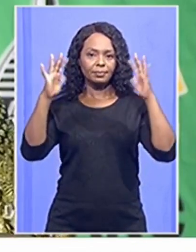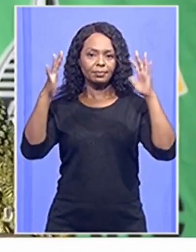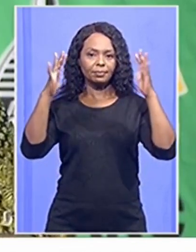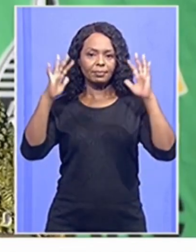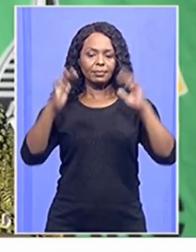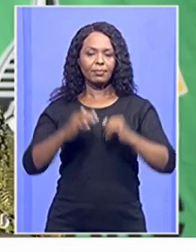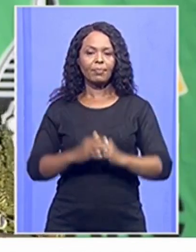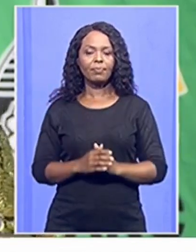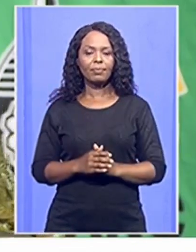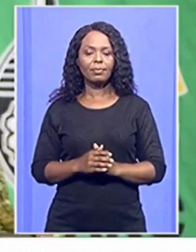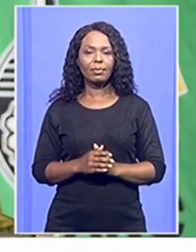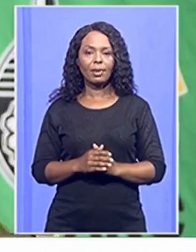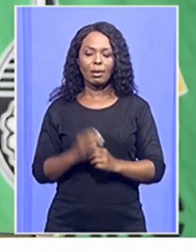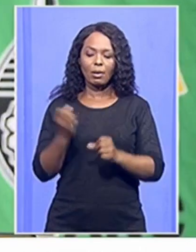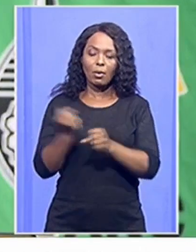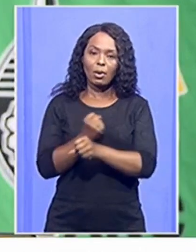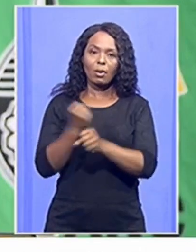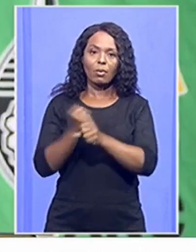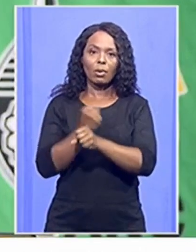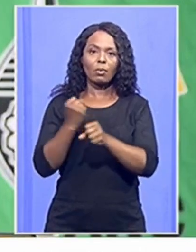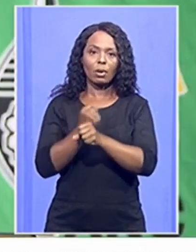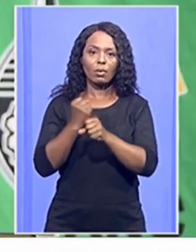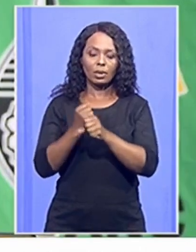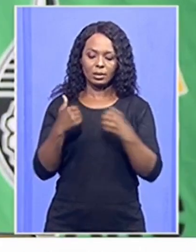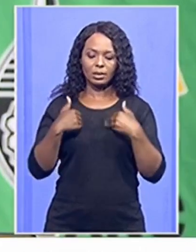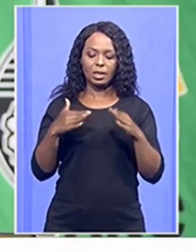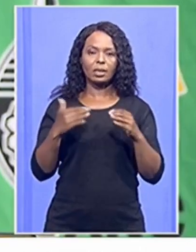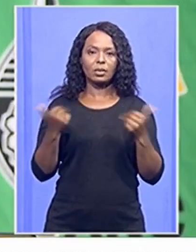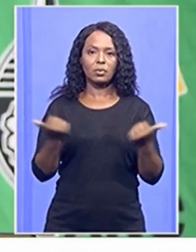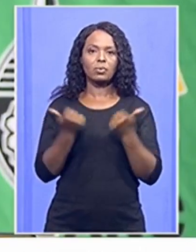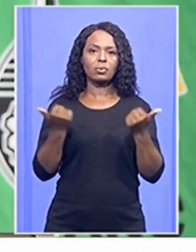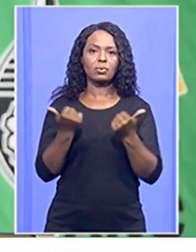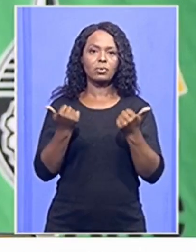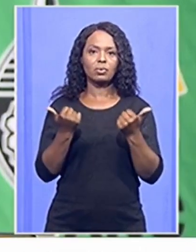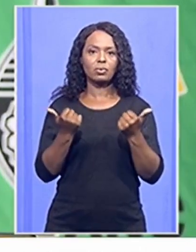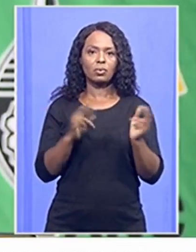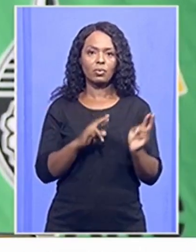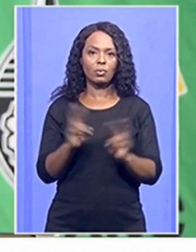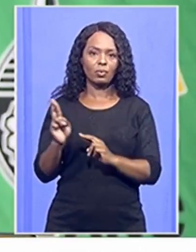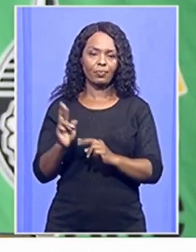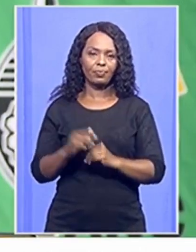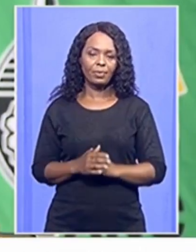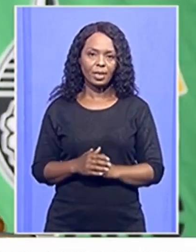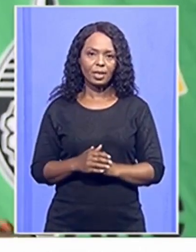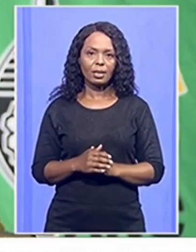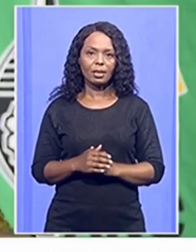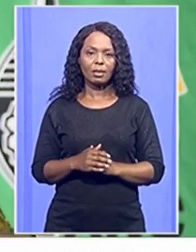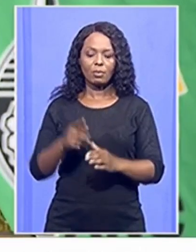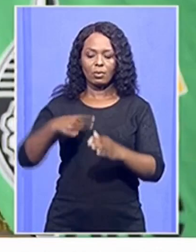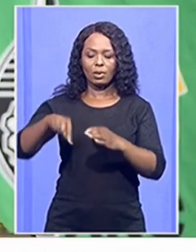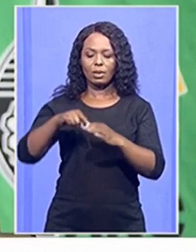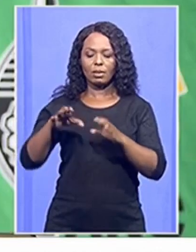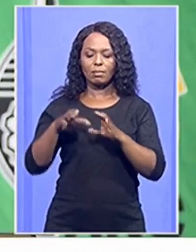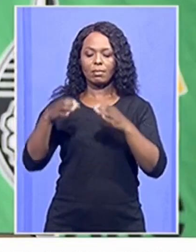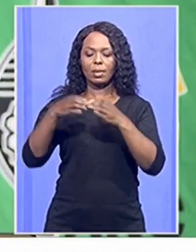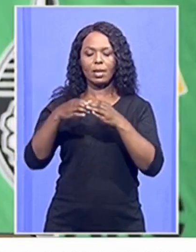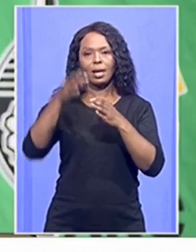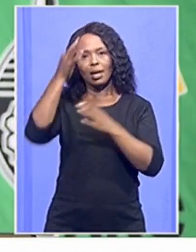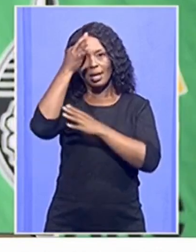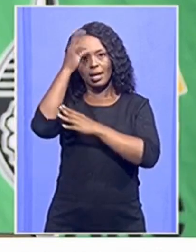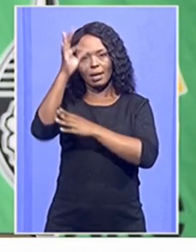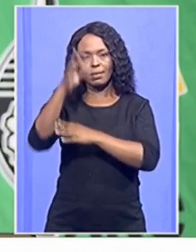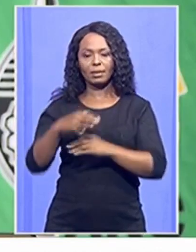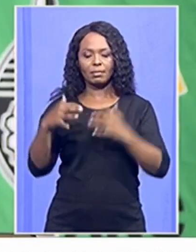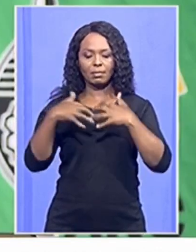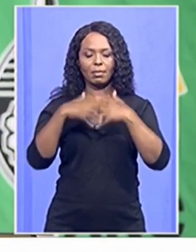Work is already underway within government to establish whether the legal